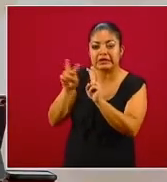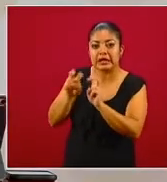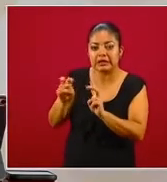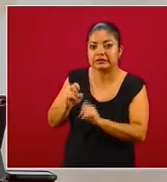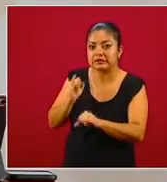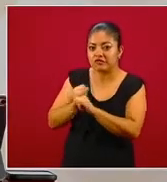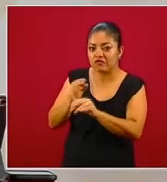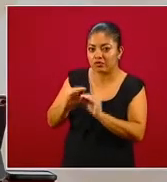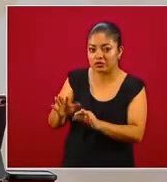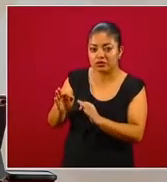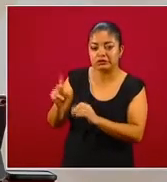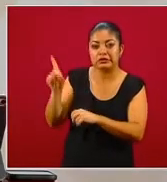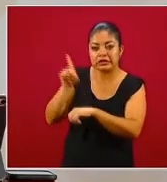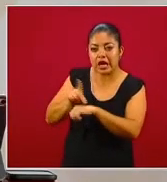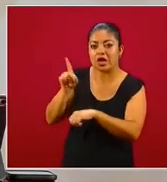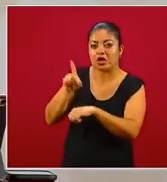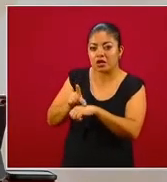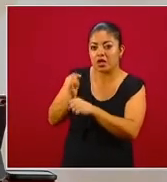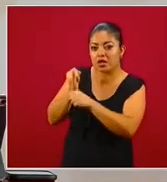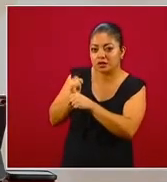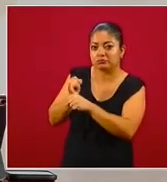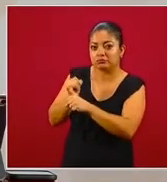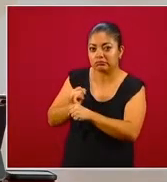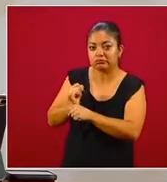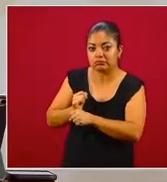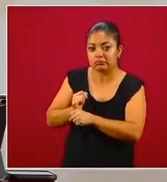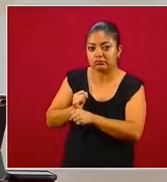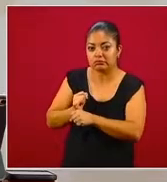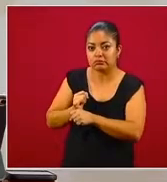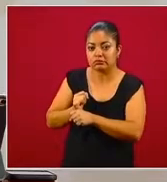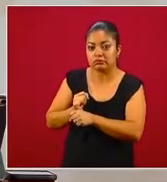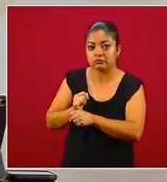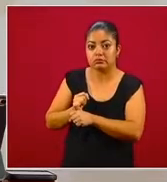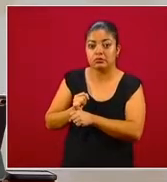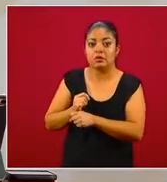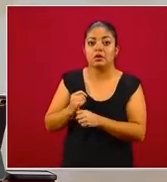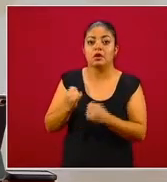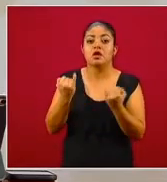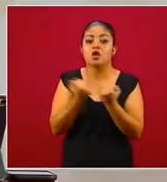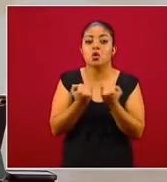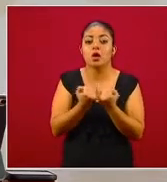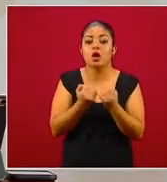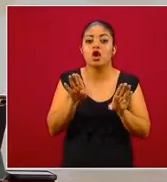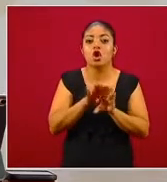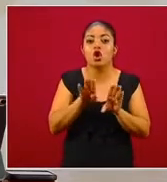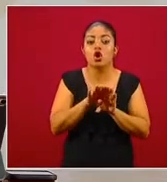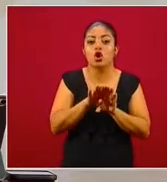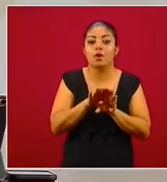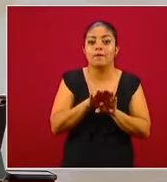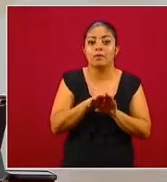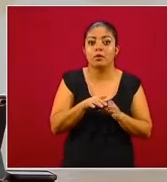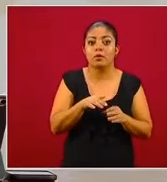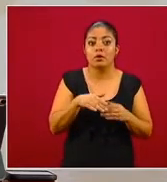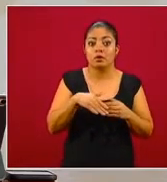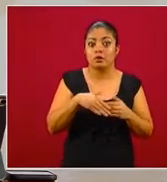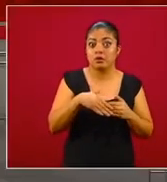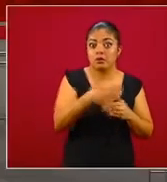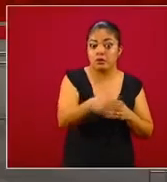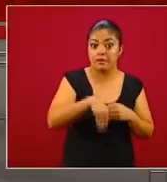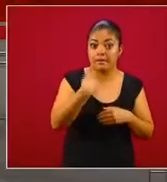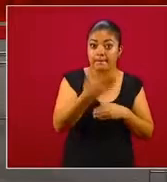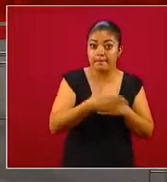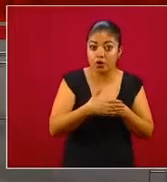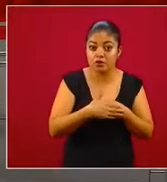información analysis, todos los días, mathematical predictions, and scientific de que no vamos a information. tener We un do riesgo not want to mayor, have a severo, sustantivo,